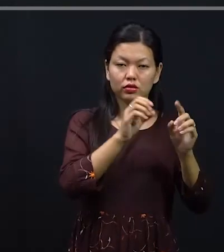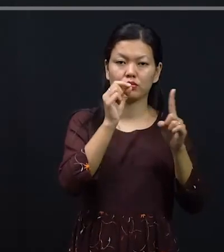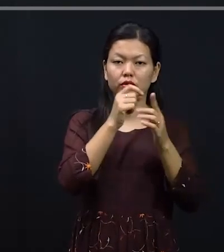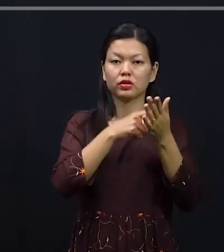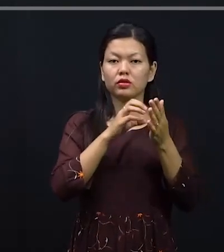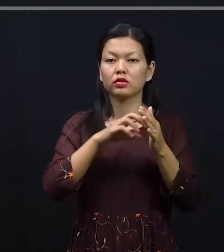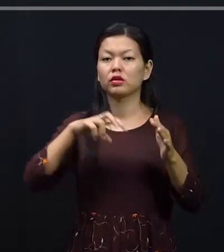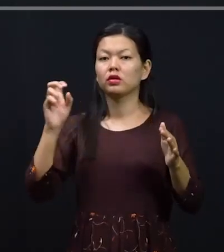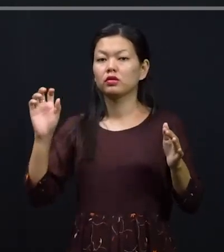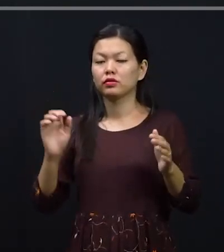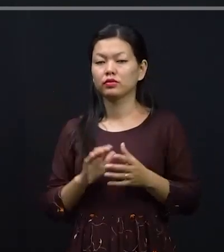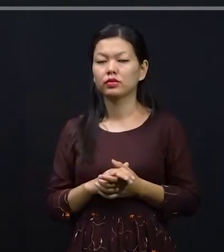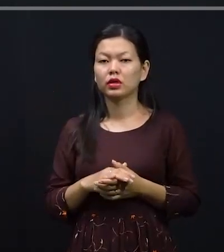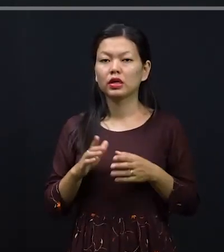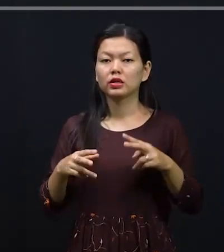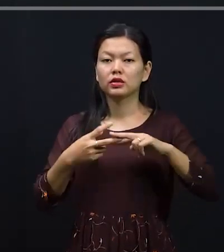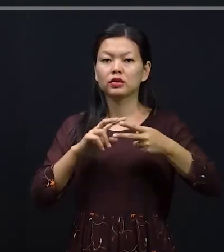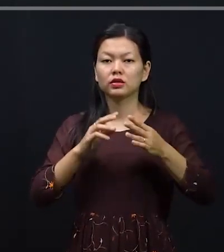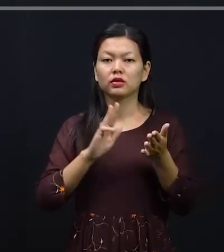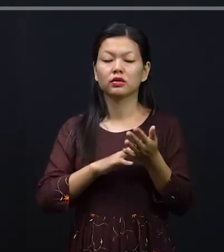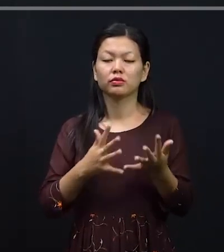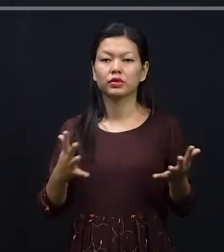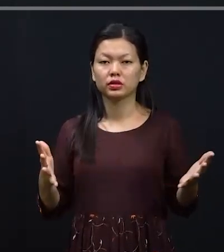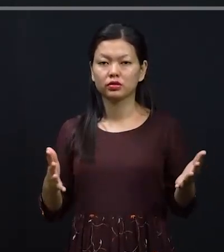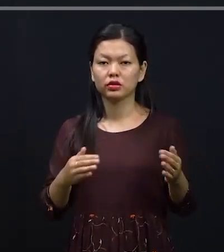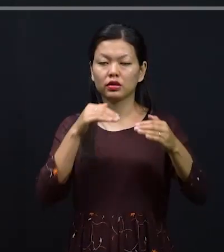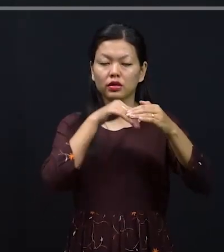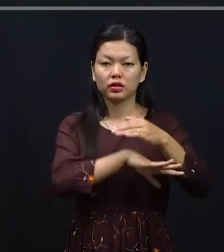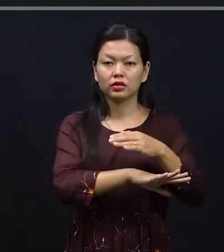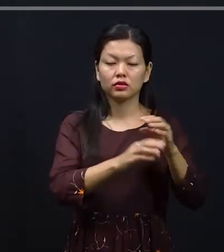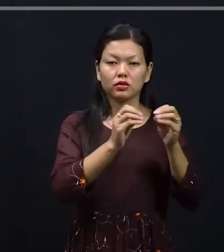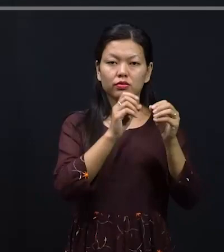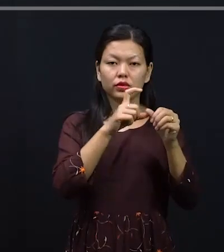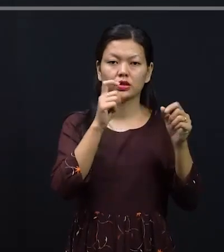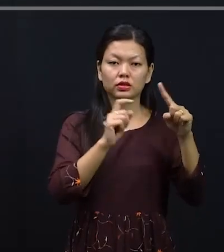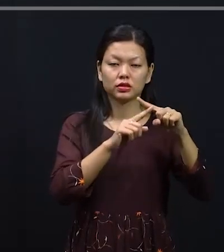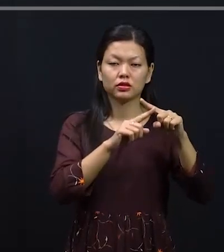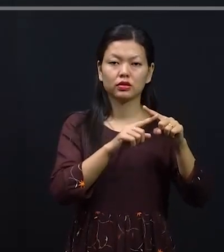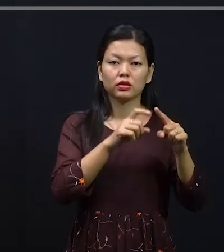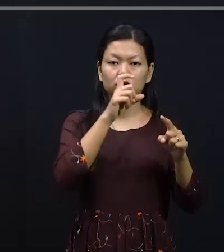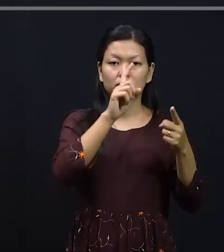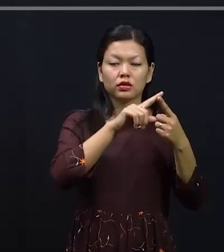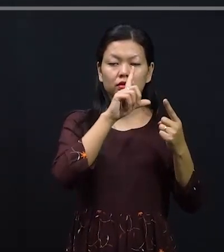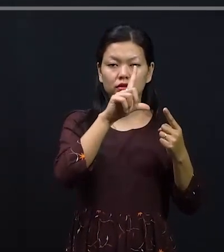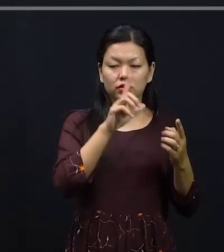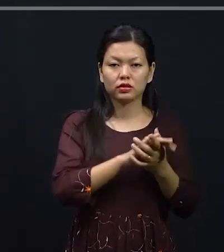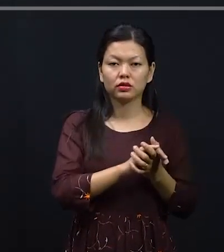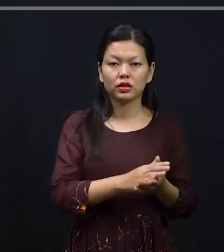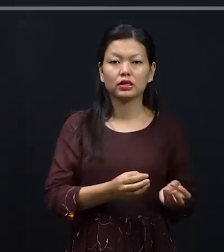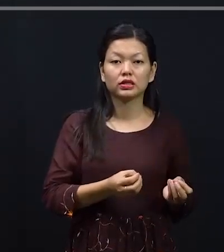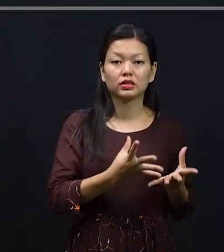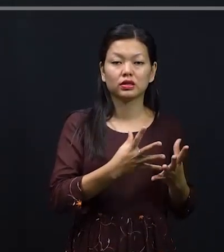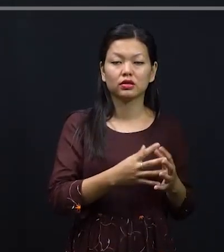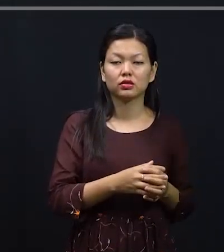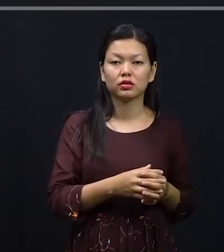now, this genetic material enters into the bacterial cell and they started